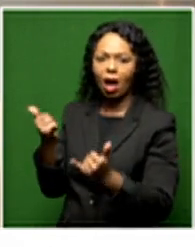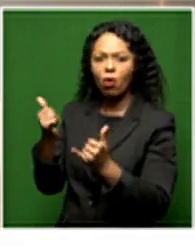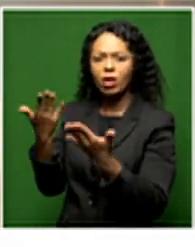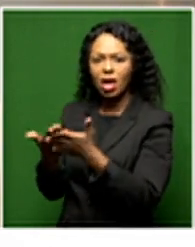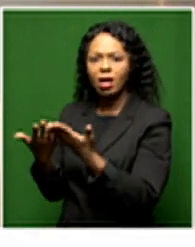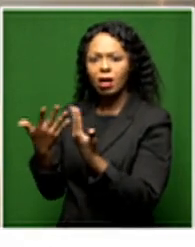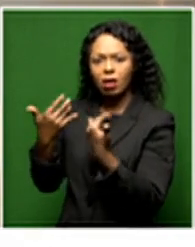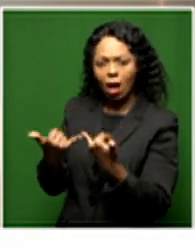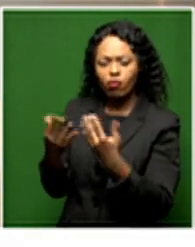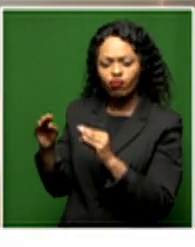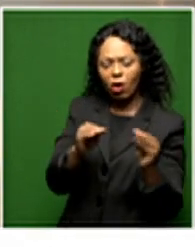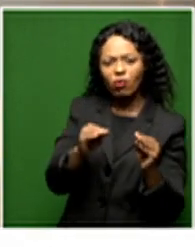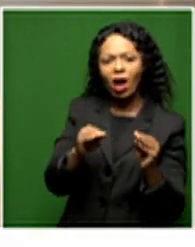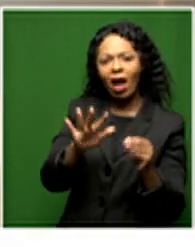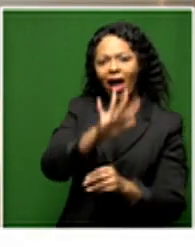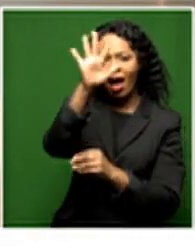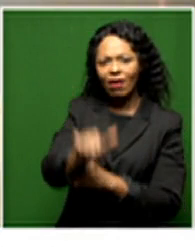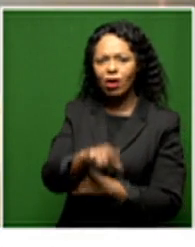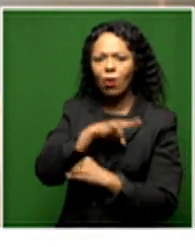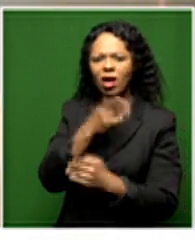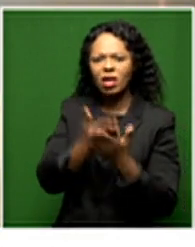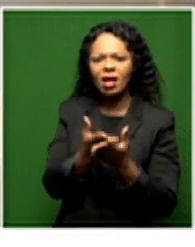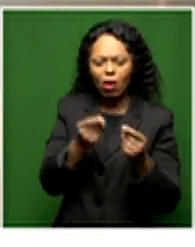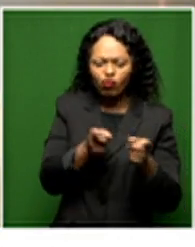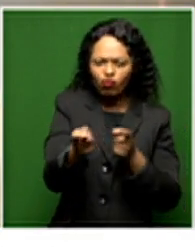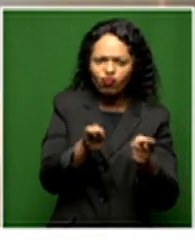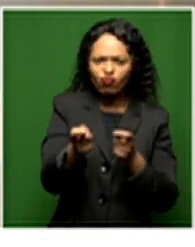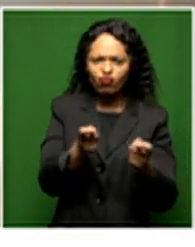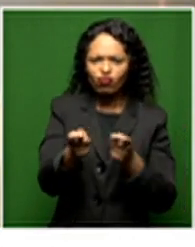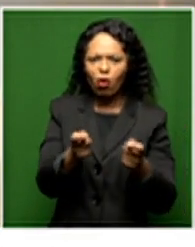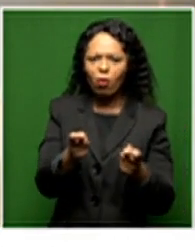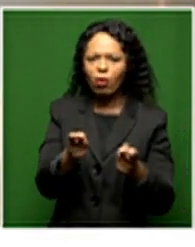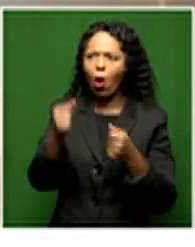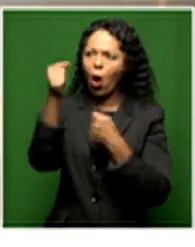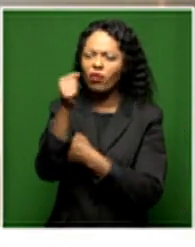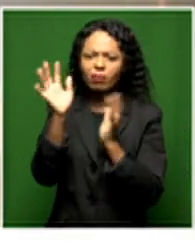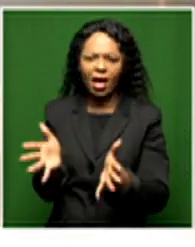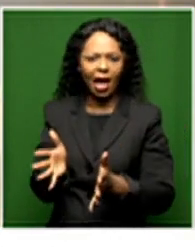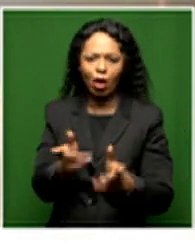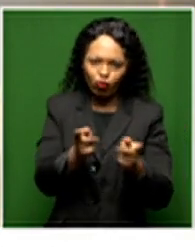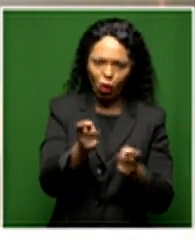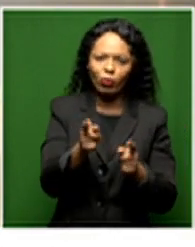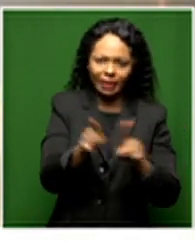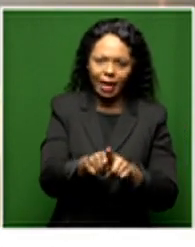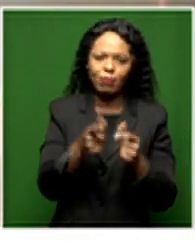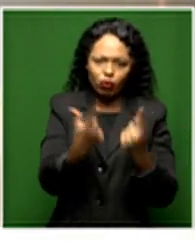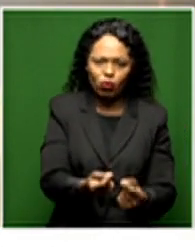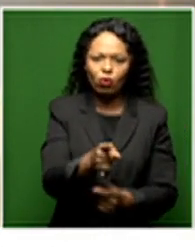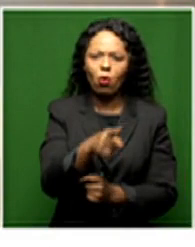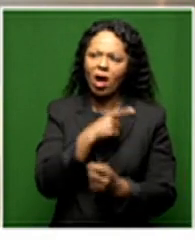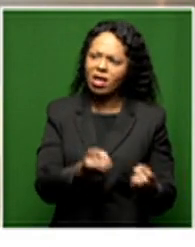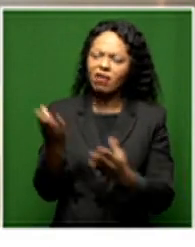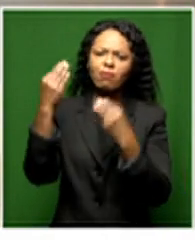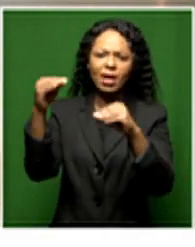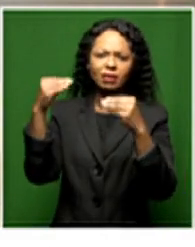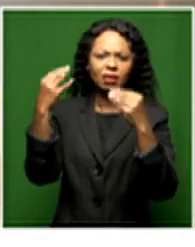open up headquarters. I mean, we have retailers. We don't necessarily have the office, but we give them the business. I mean, I don't know where we